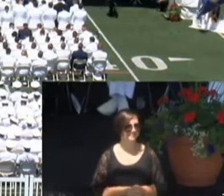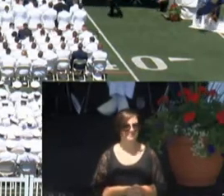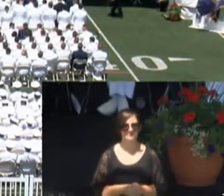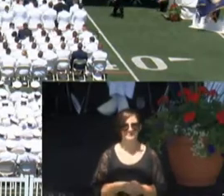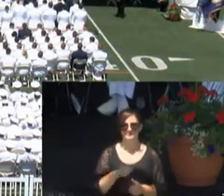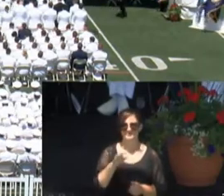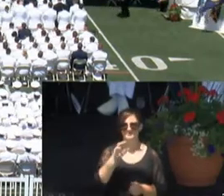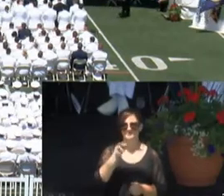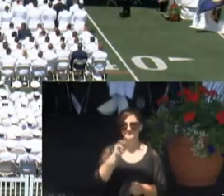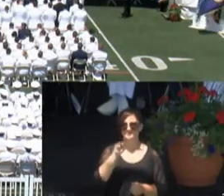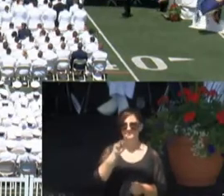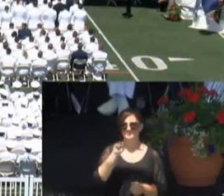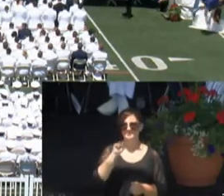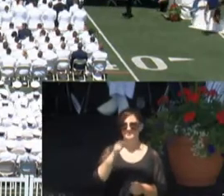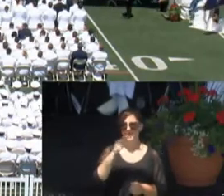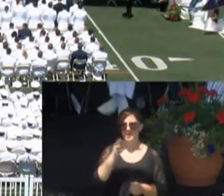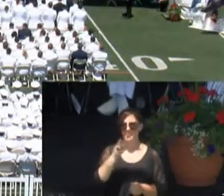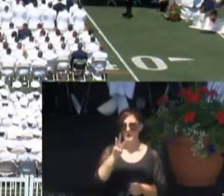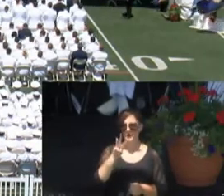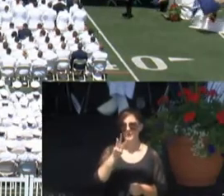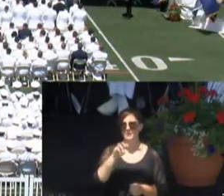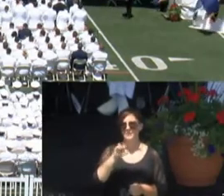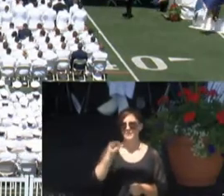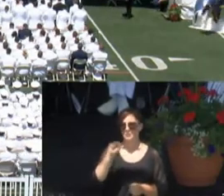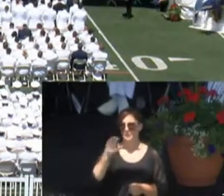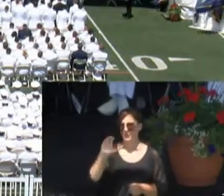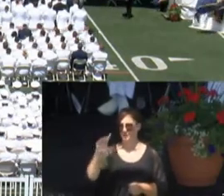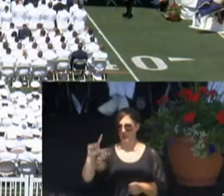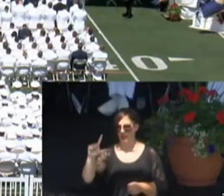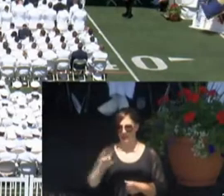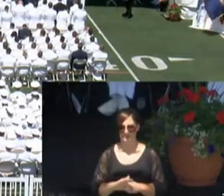Matthew Thomas Perry, summa cum laude.